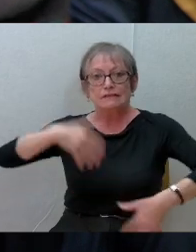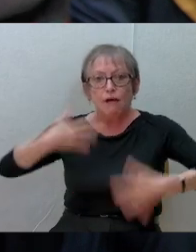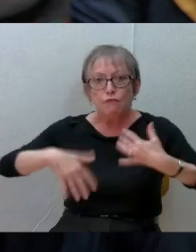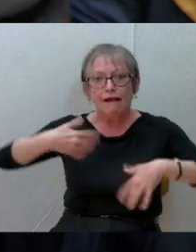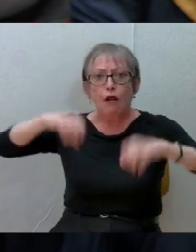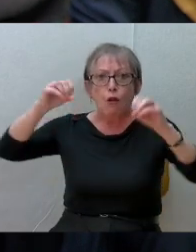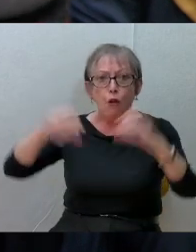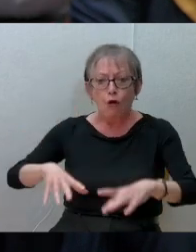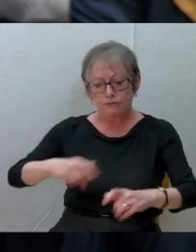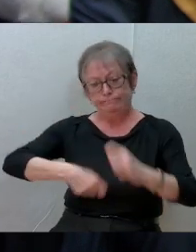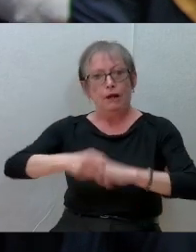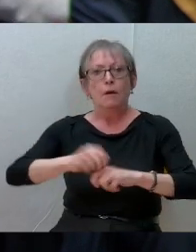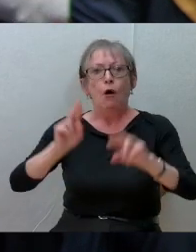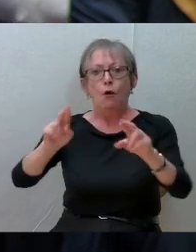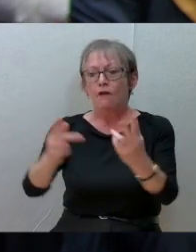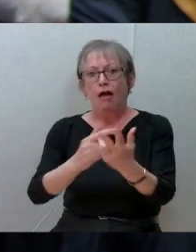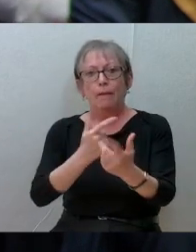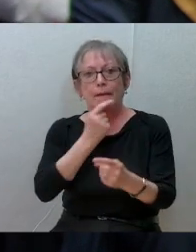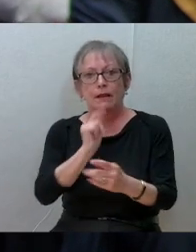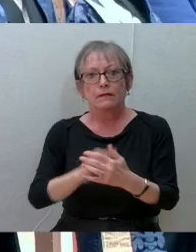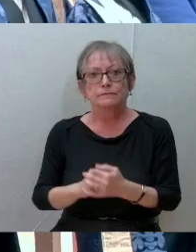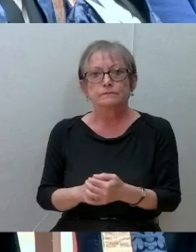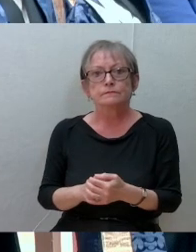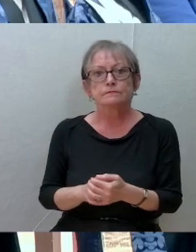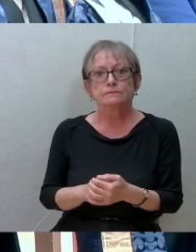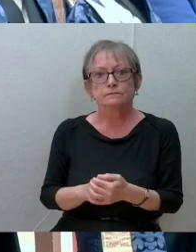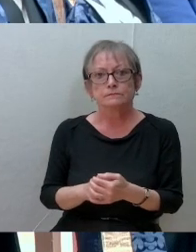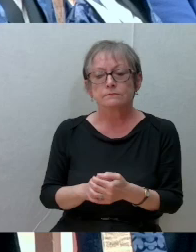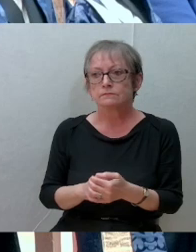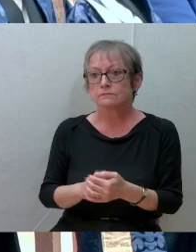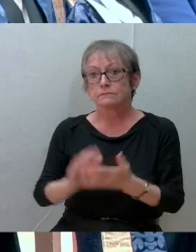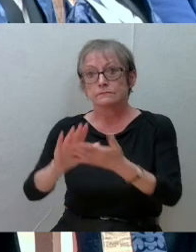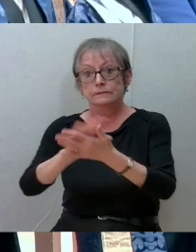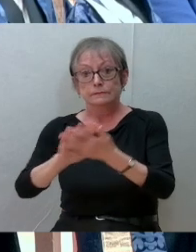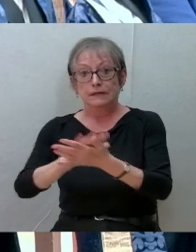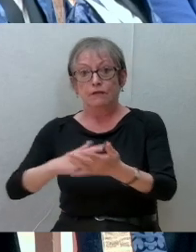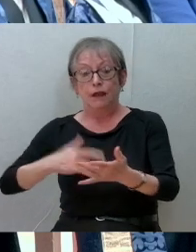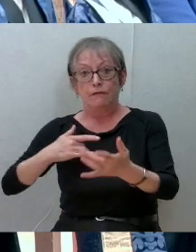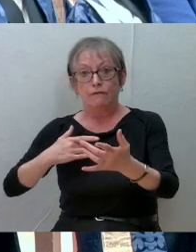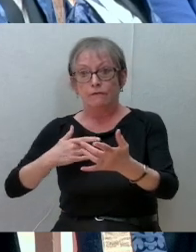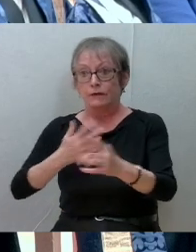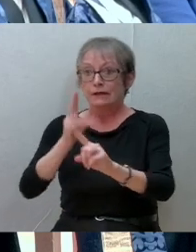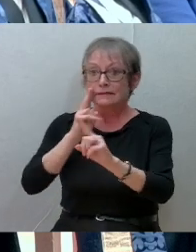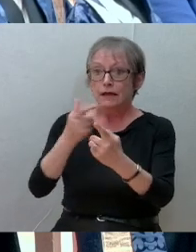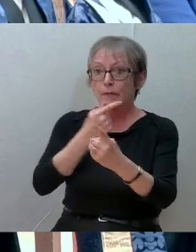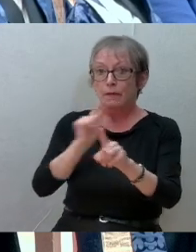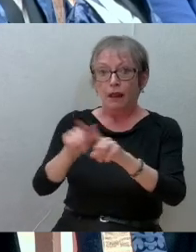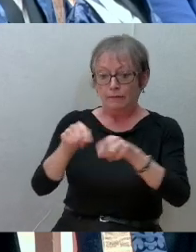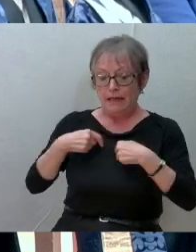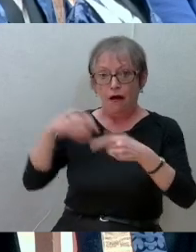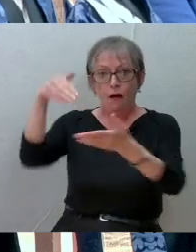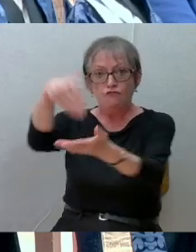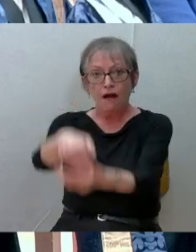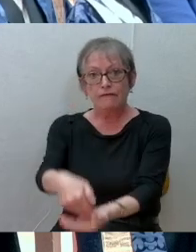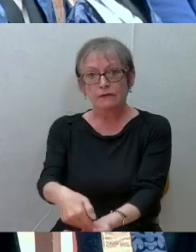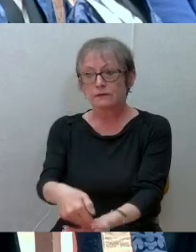loss into hope for others. And that is where I find meaning in life, when I see people like myself arriving here